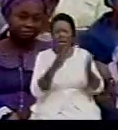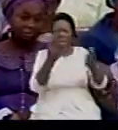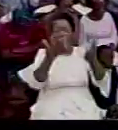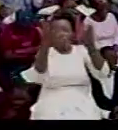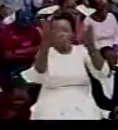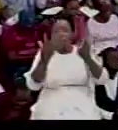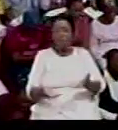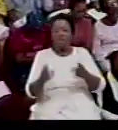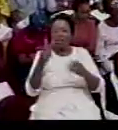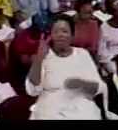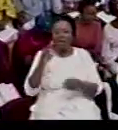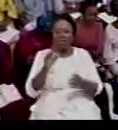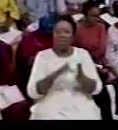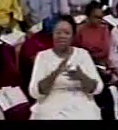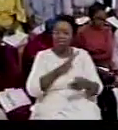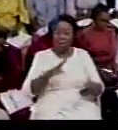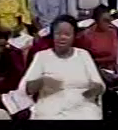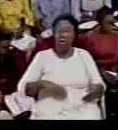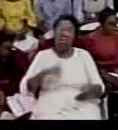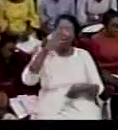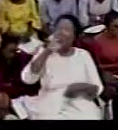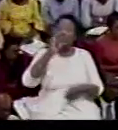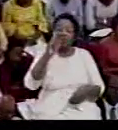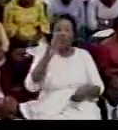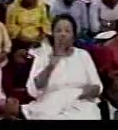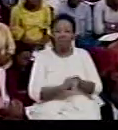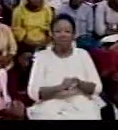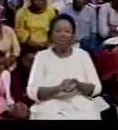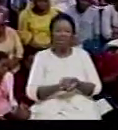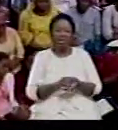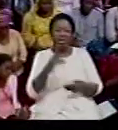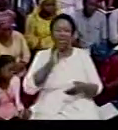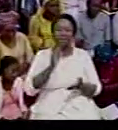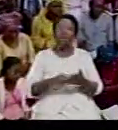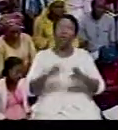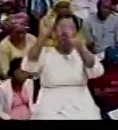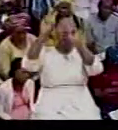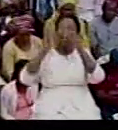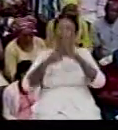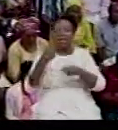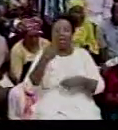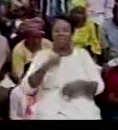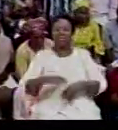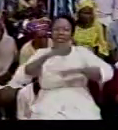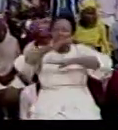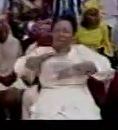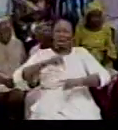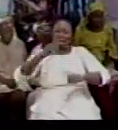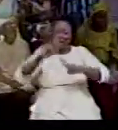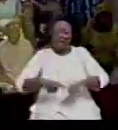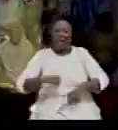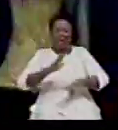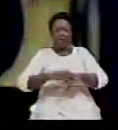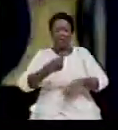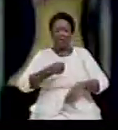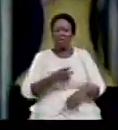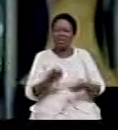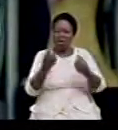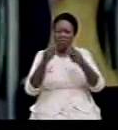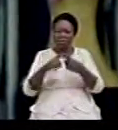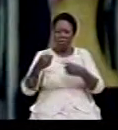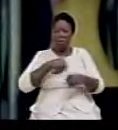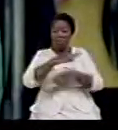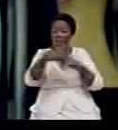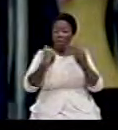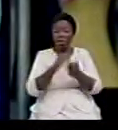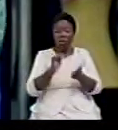Jesus Christ. He is the one on the throne. And he's saying, rest in me and relax in me. Come unto me, all that